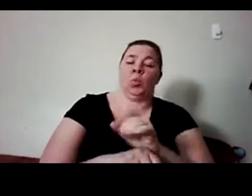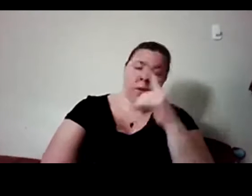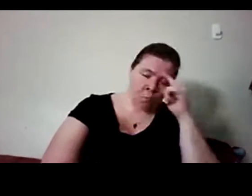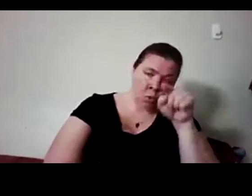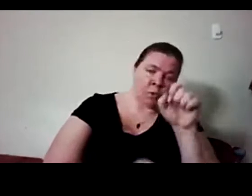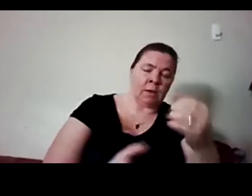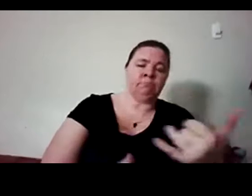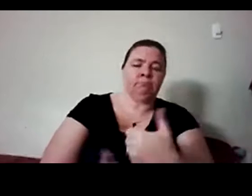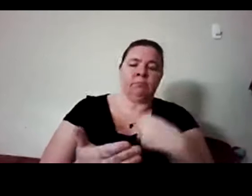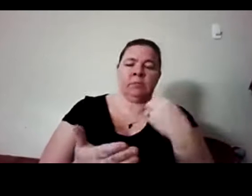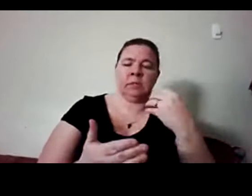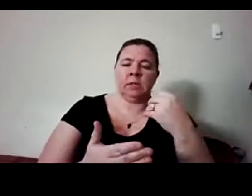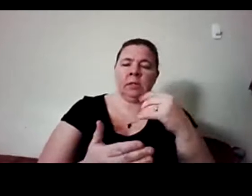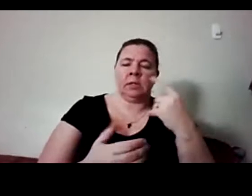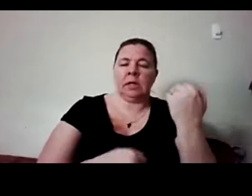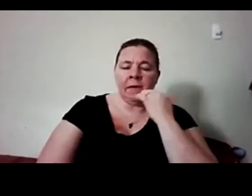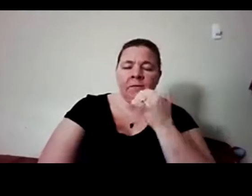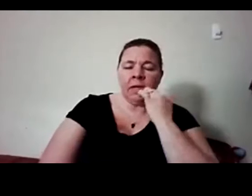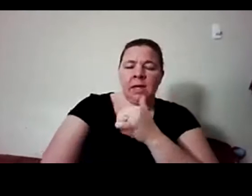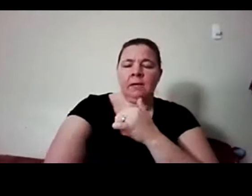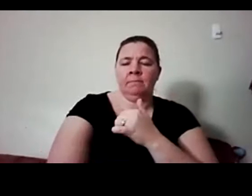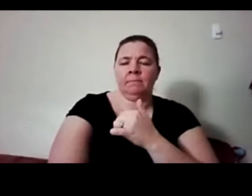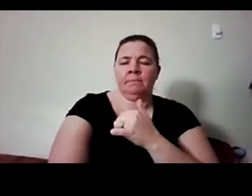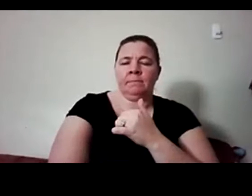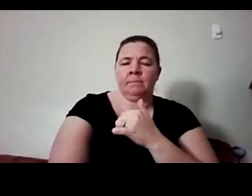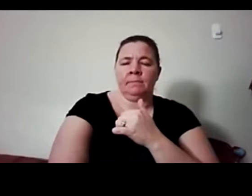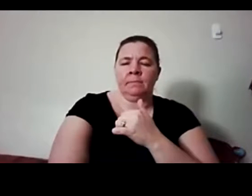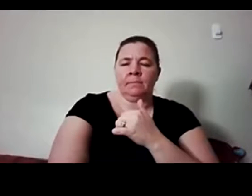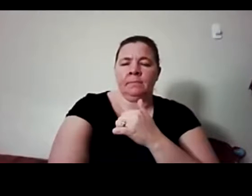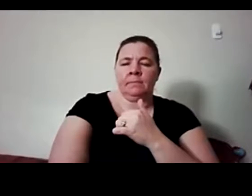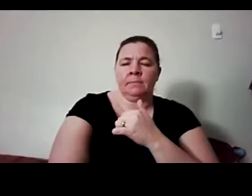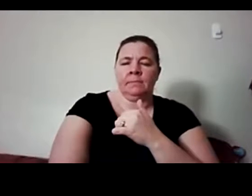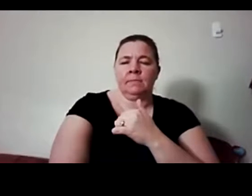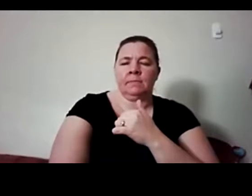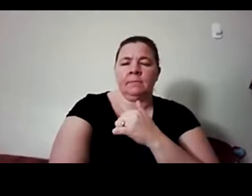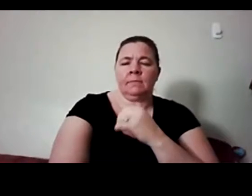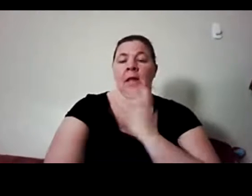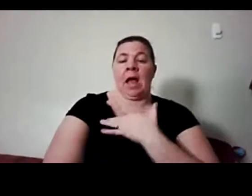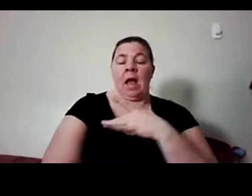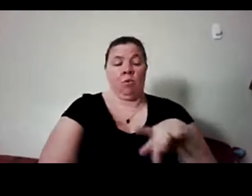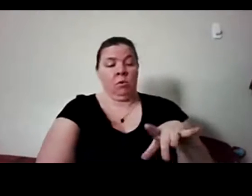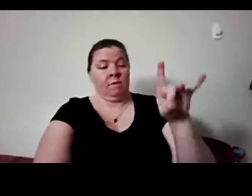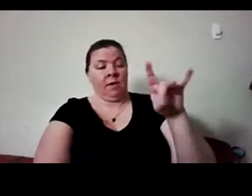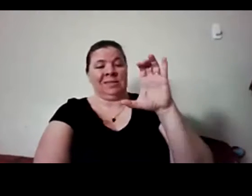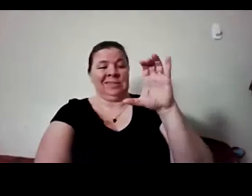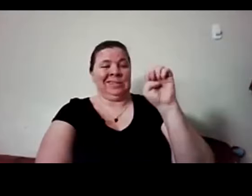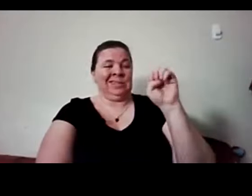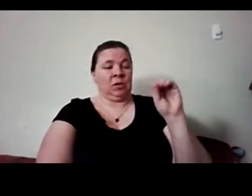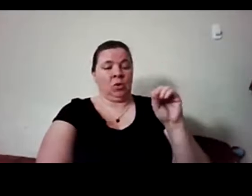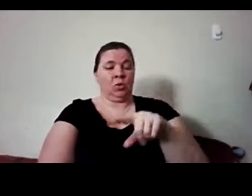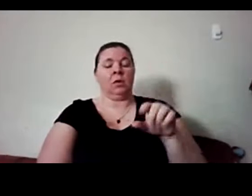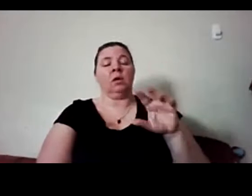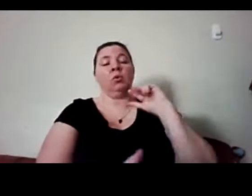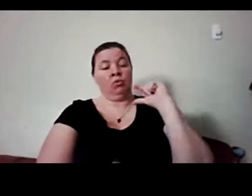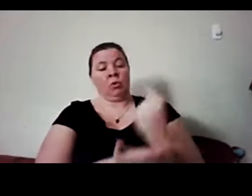income day in, day out. Okay. Our founder and CEO, Mr. Mufareh, graduated with a master's